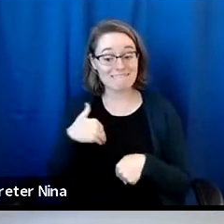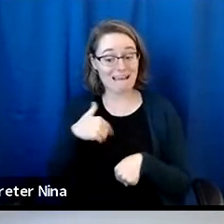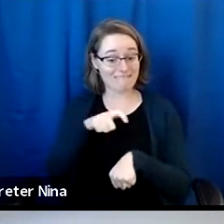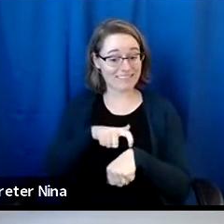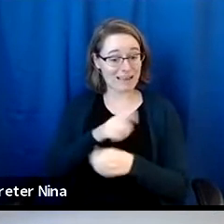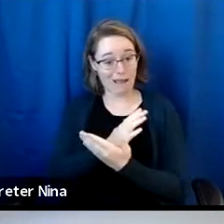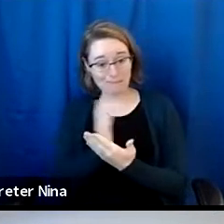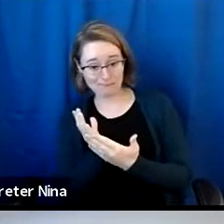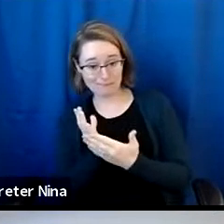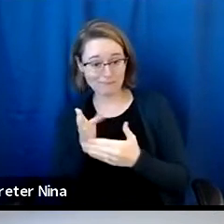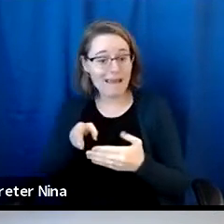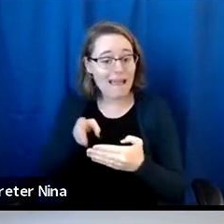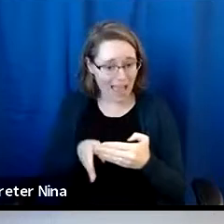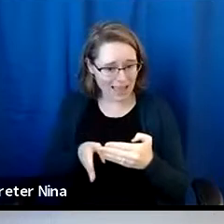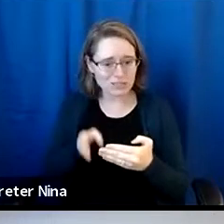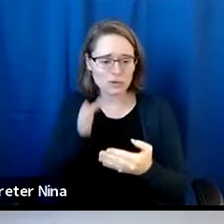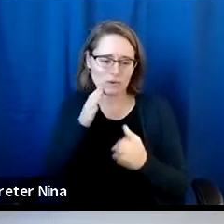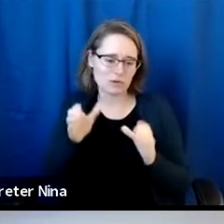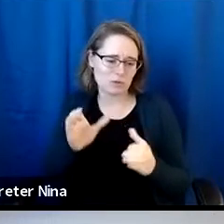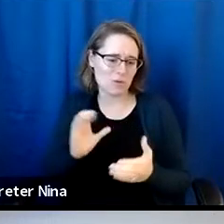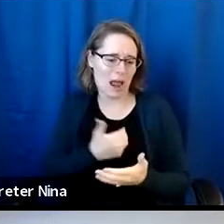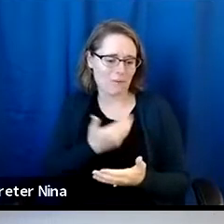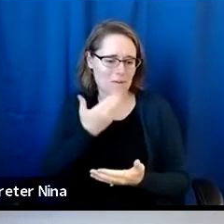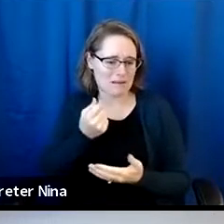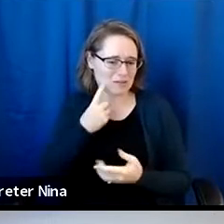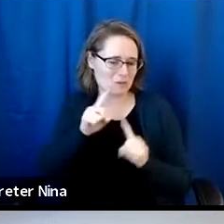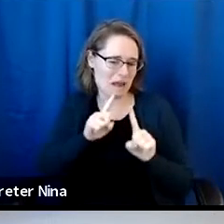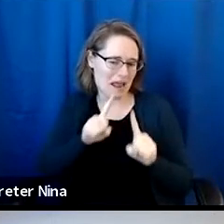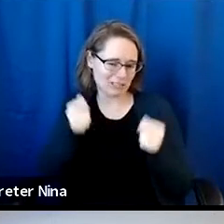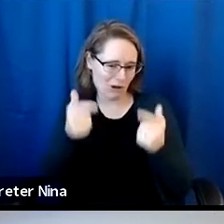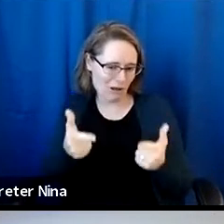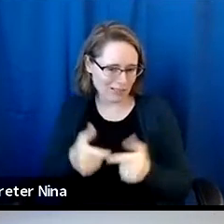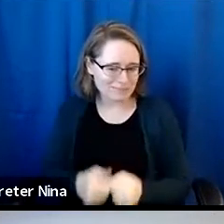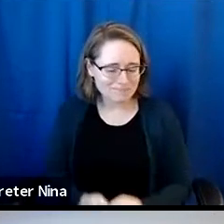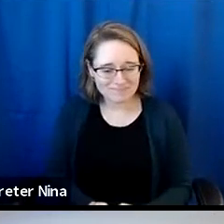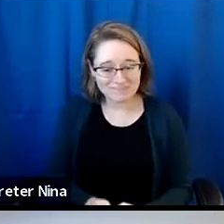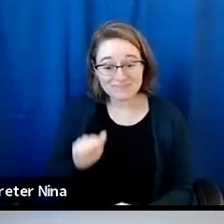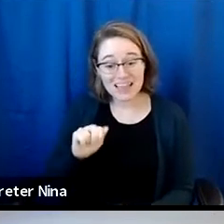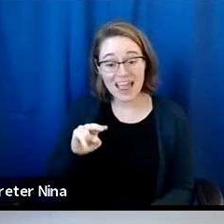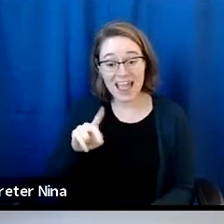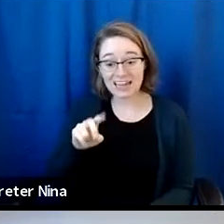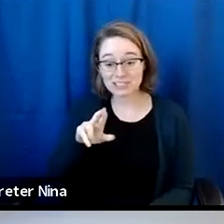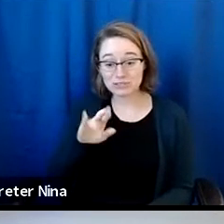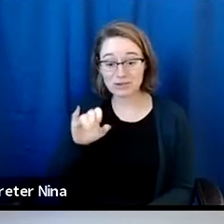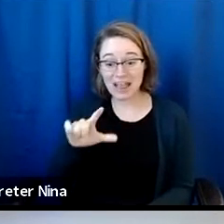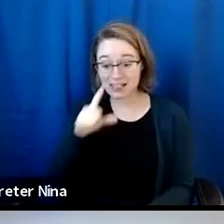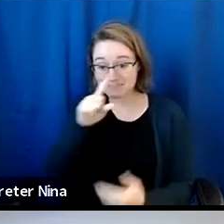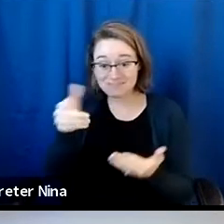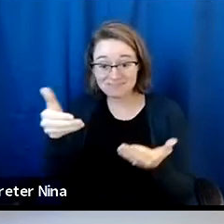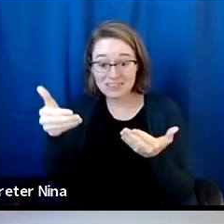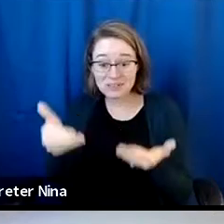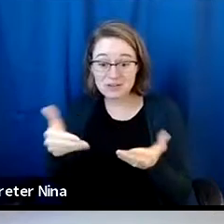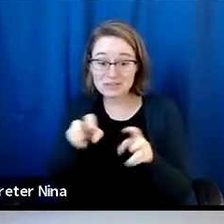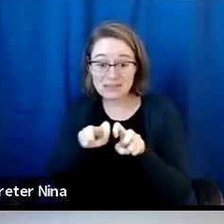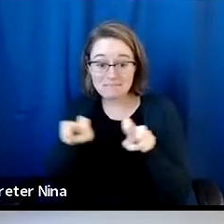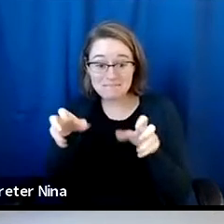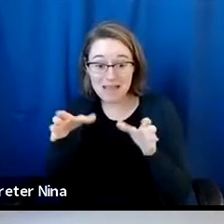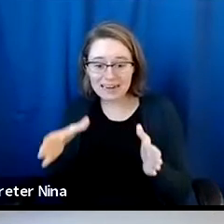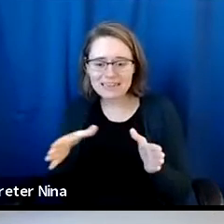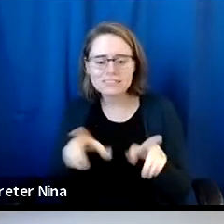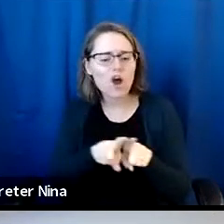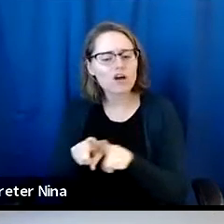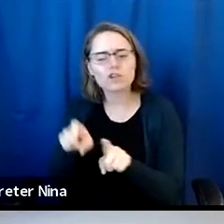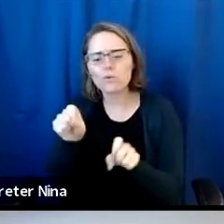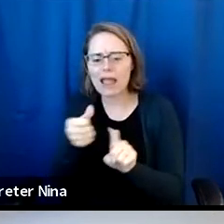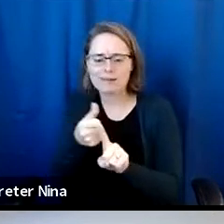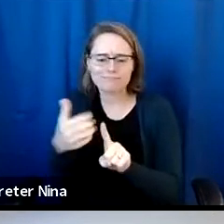the end, we will do our best to get through them. So Andriel, would you introduce our panelists, please? And also feel free to share a little